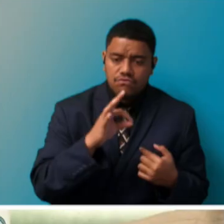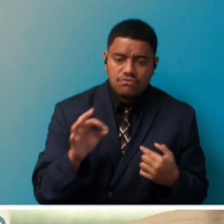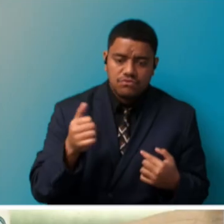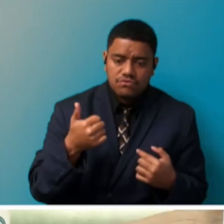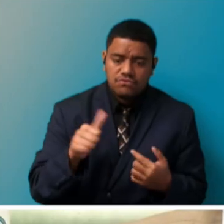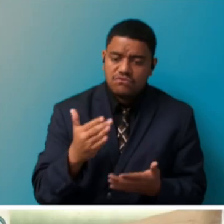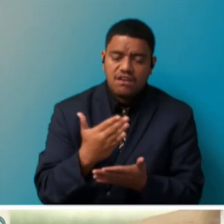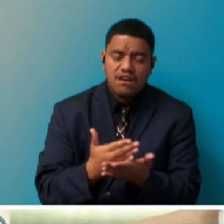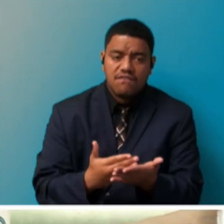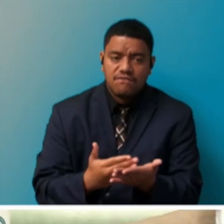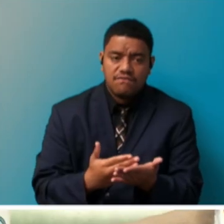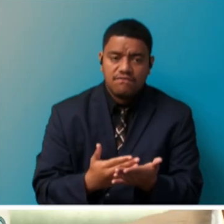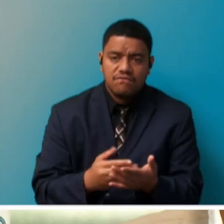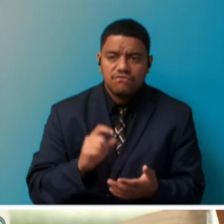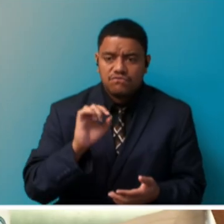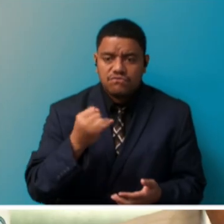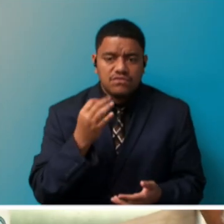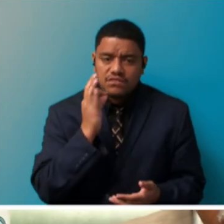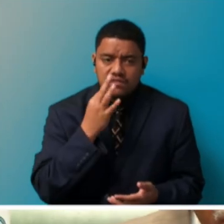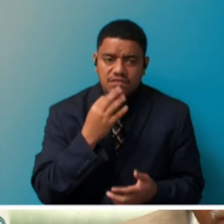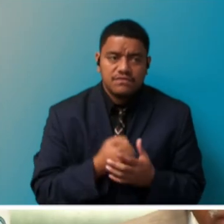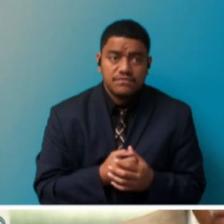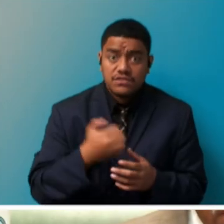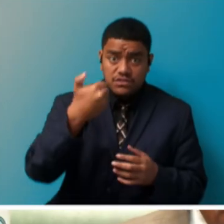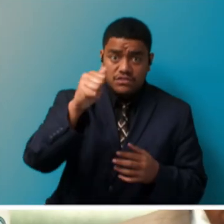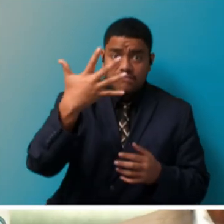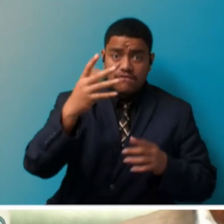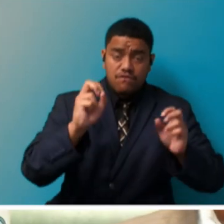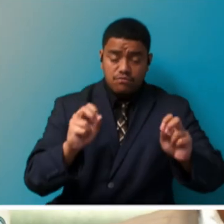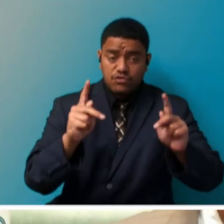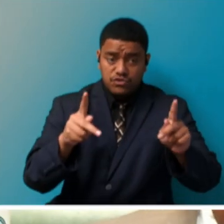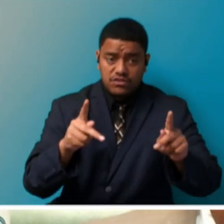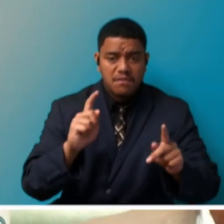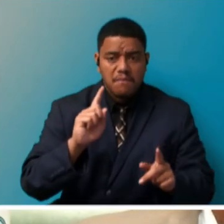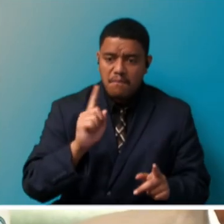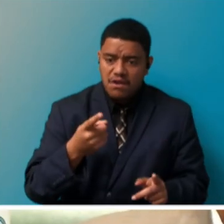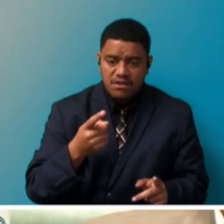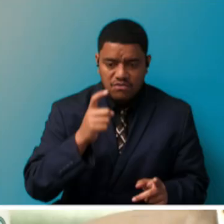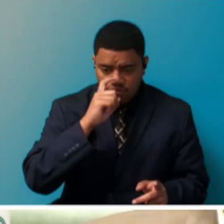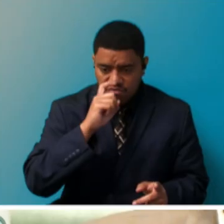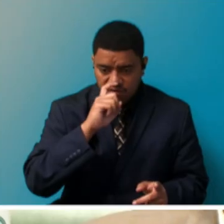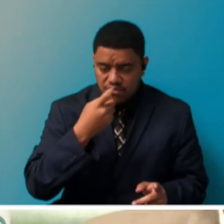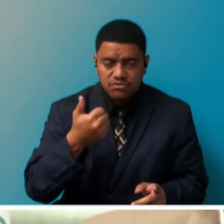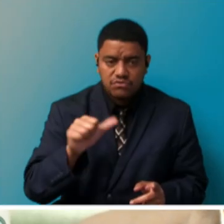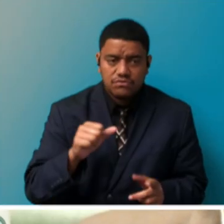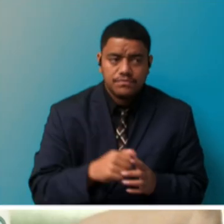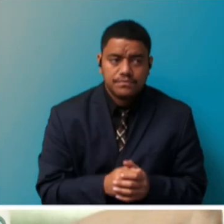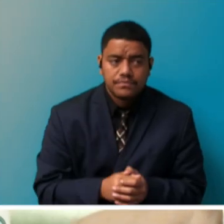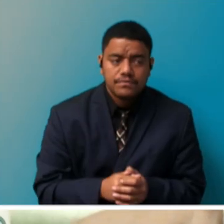of them. And so there are some opportunities, Honourable Speaker, in there as well, in terms of